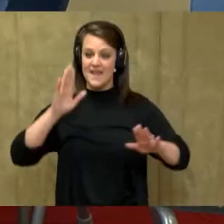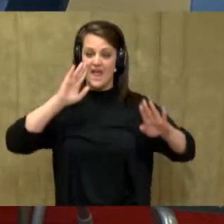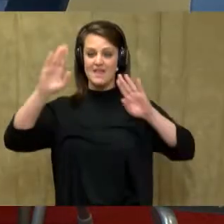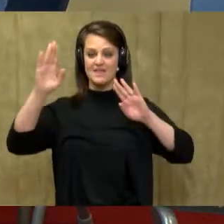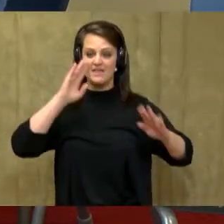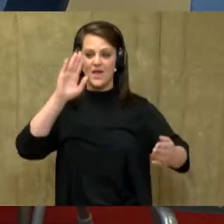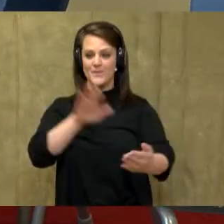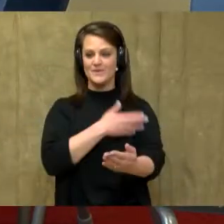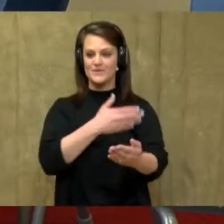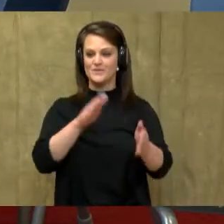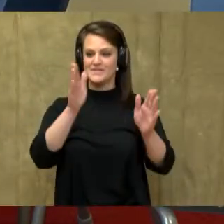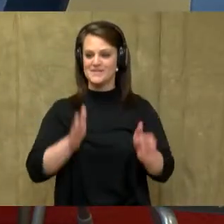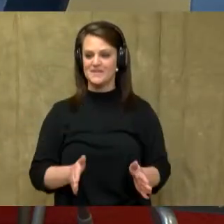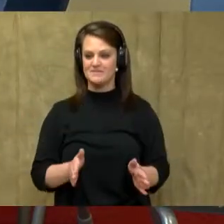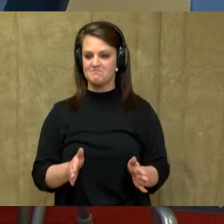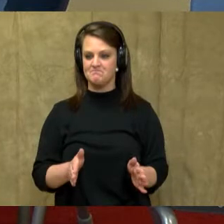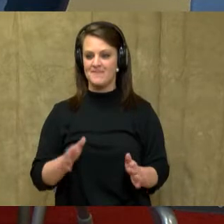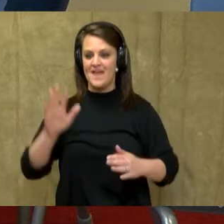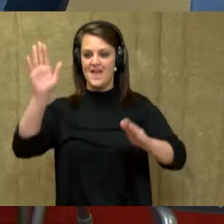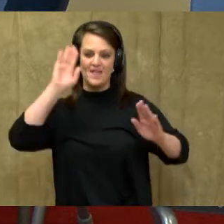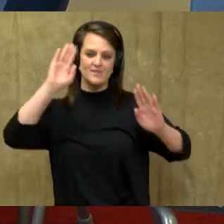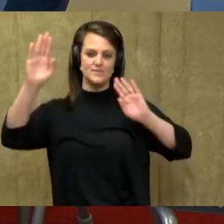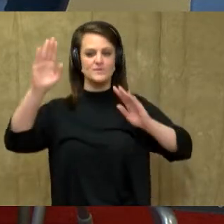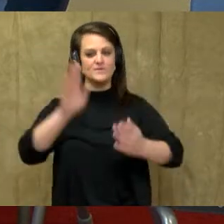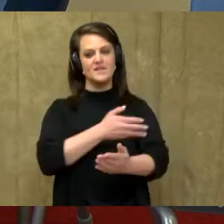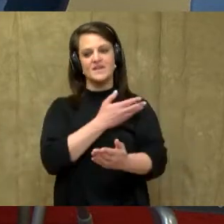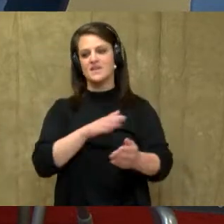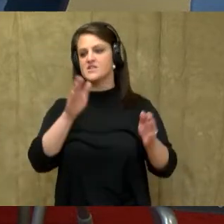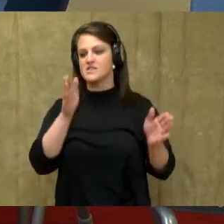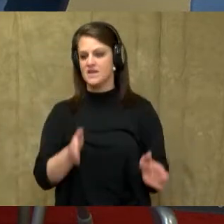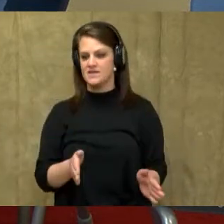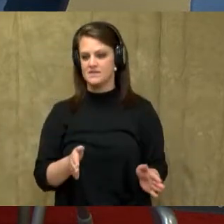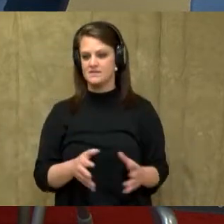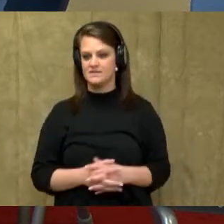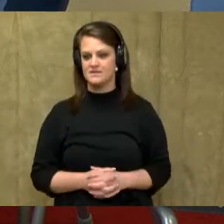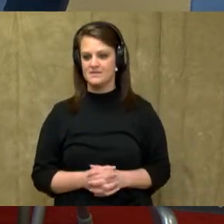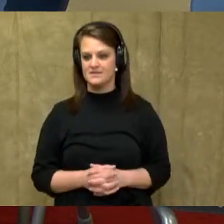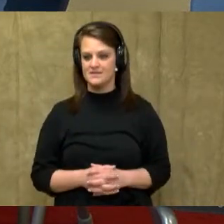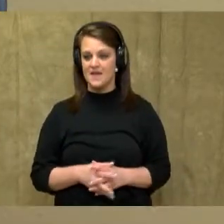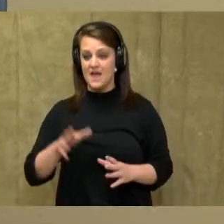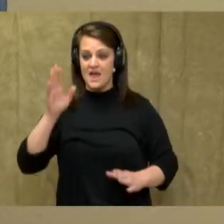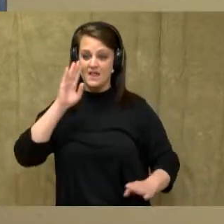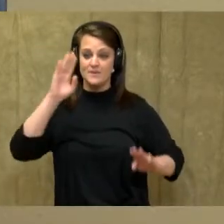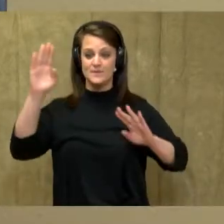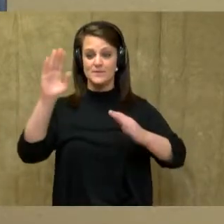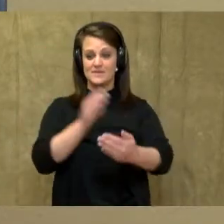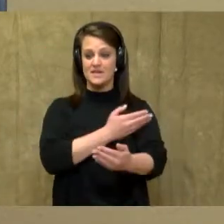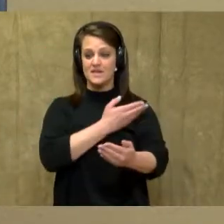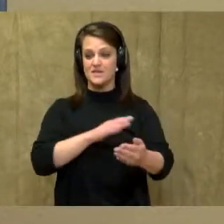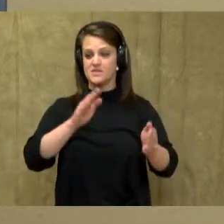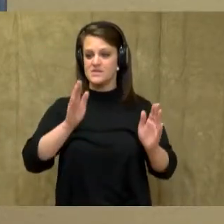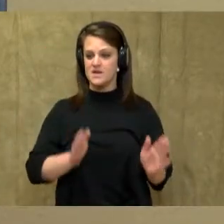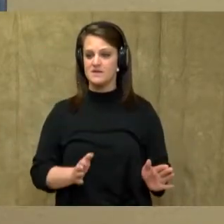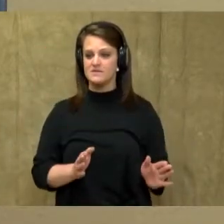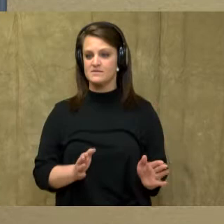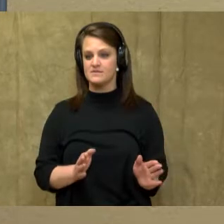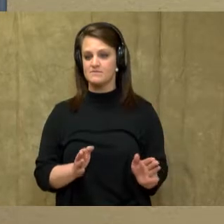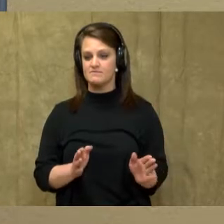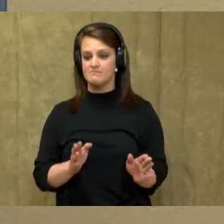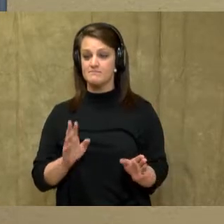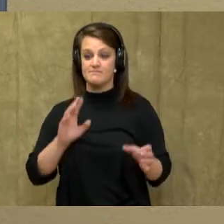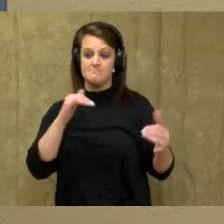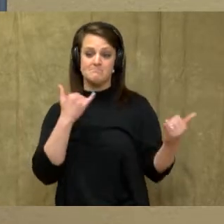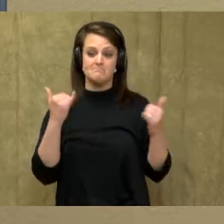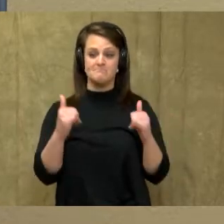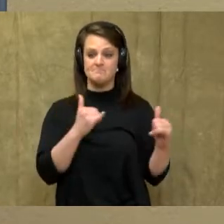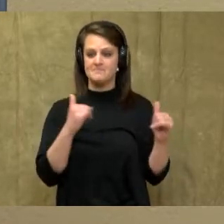Hello, musicians. Hello, musicians. Hello, musicians,